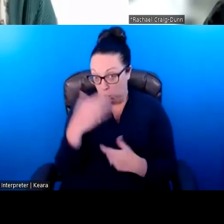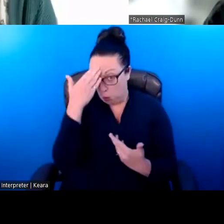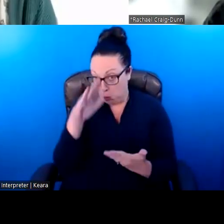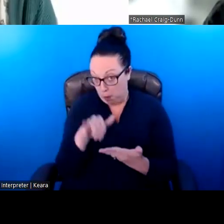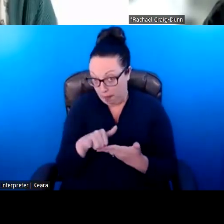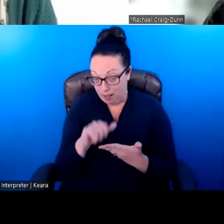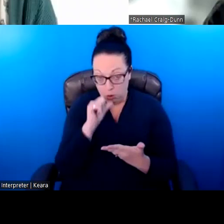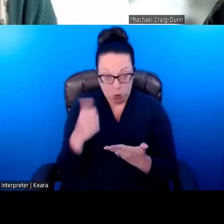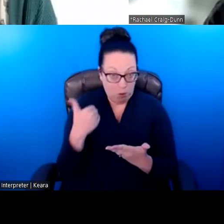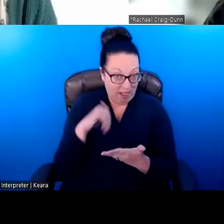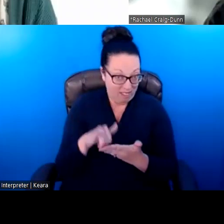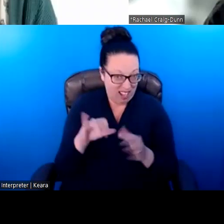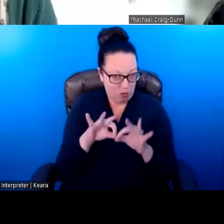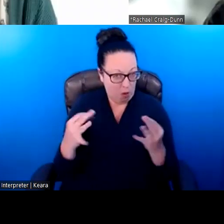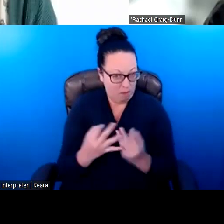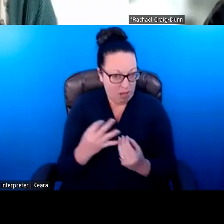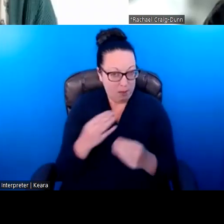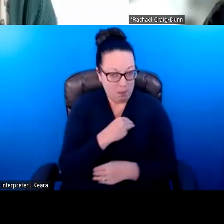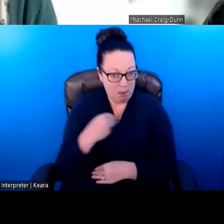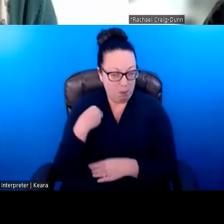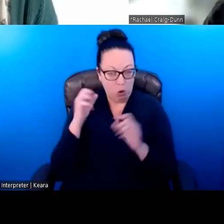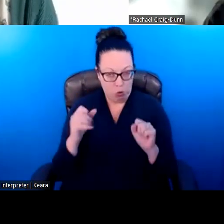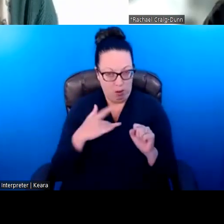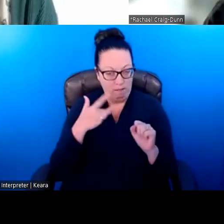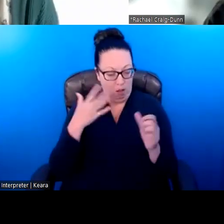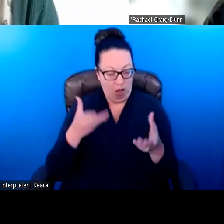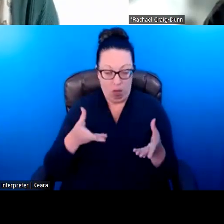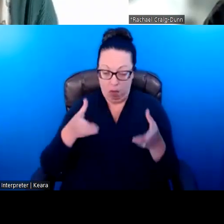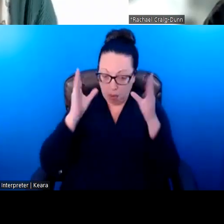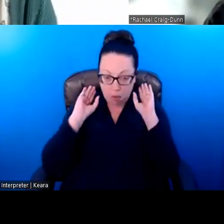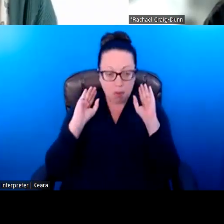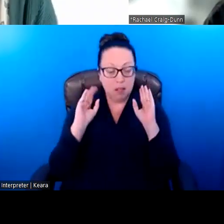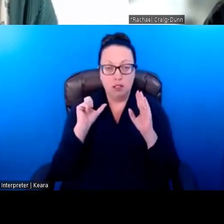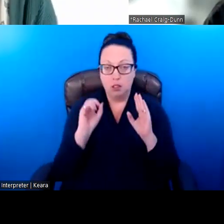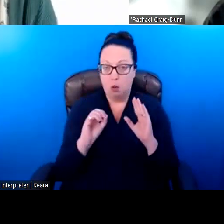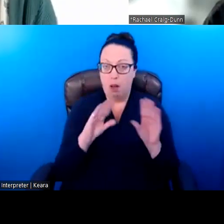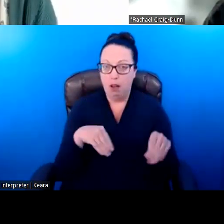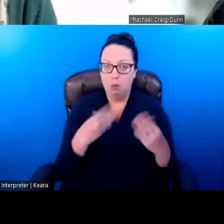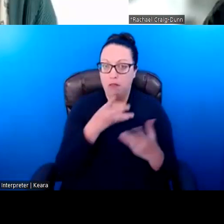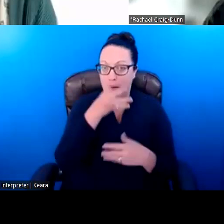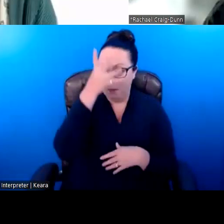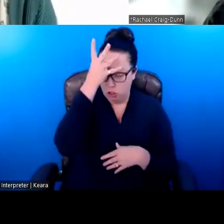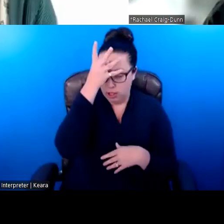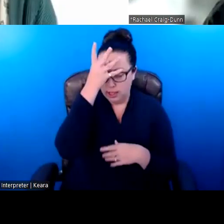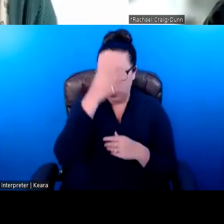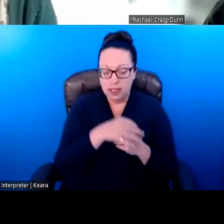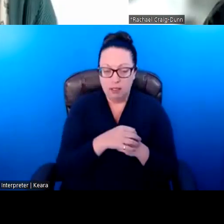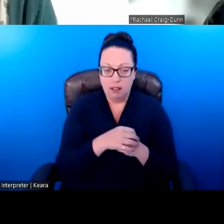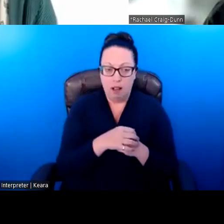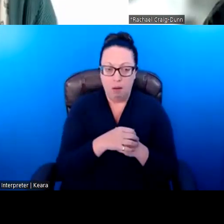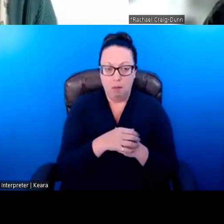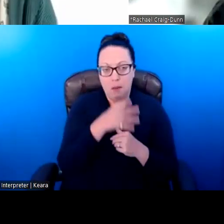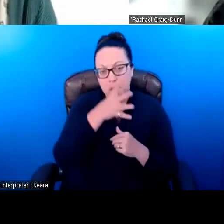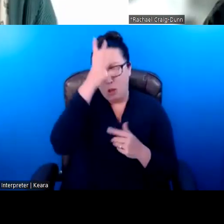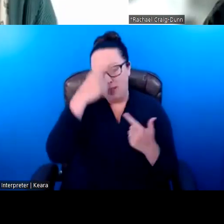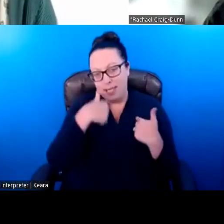member, it can be really overwhelming. And I spend a lot of time sometimes giving parents, especially parents I've gotten to know that are,